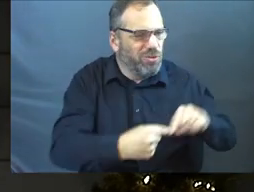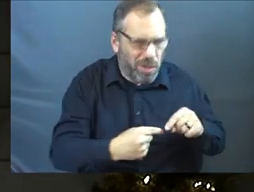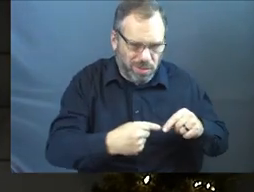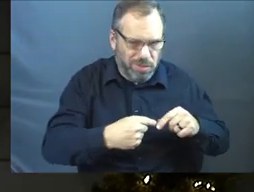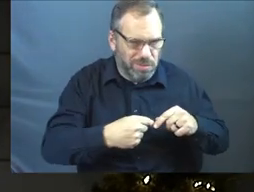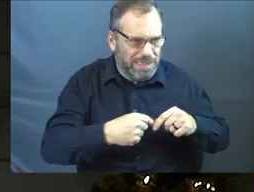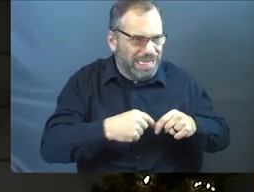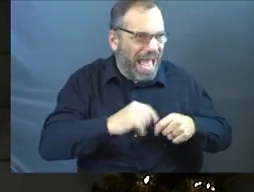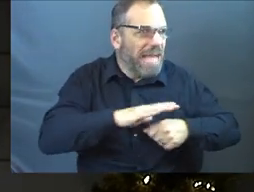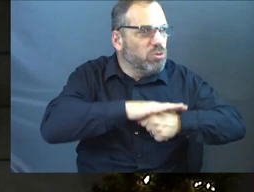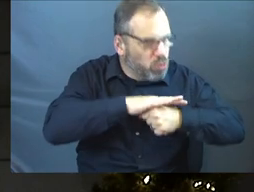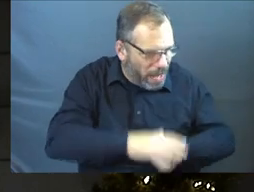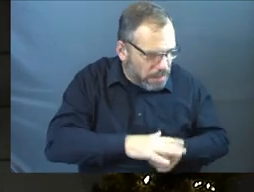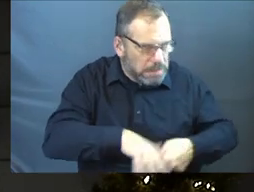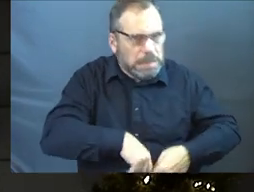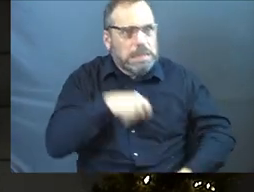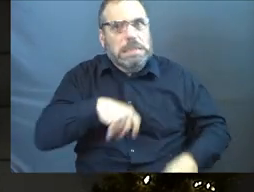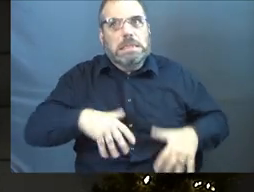and stress.